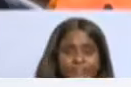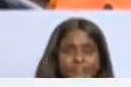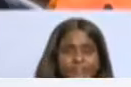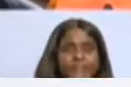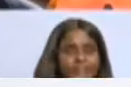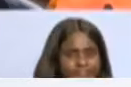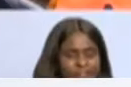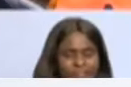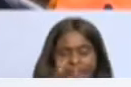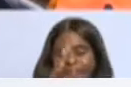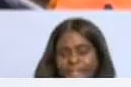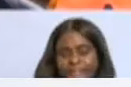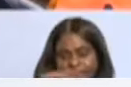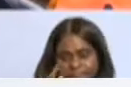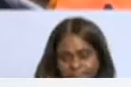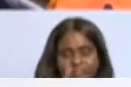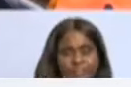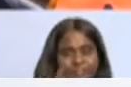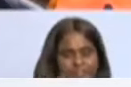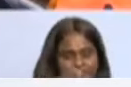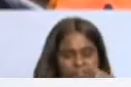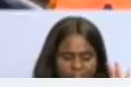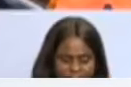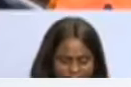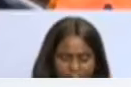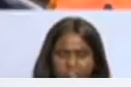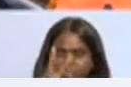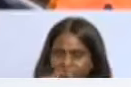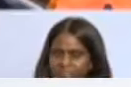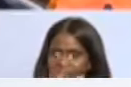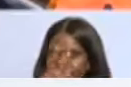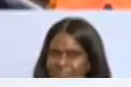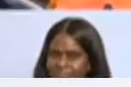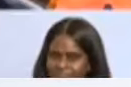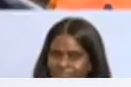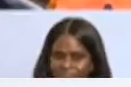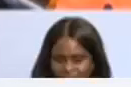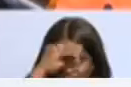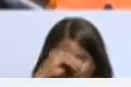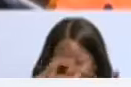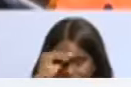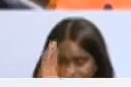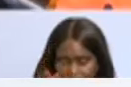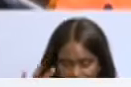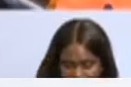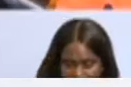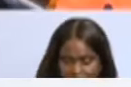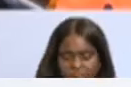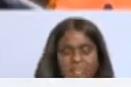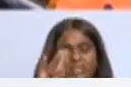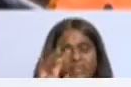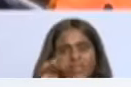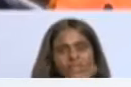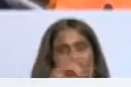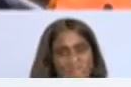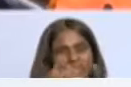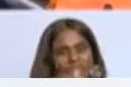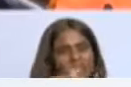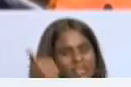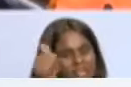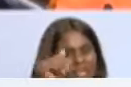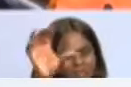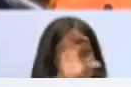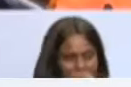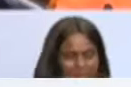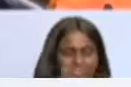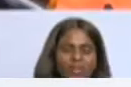Currently, Madam Speaker, the program is benefiting 2.3 million of our learners in 70 districts across the 10 provinces of Zambia,